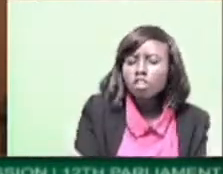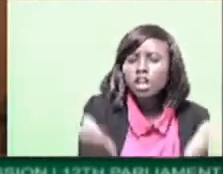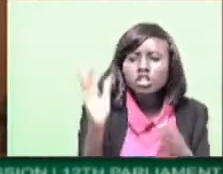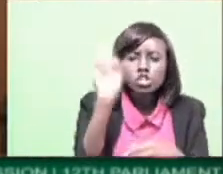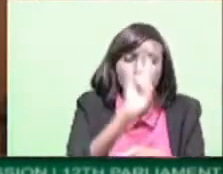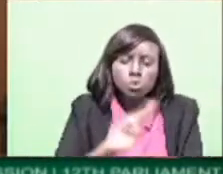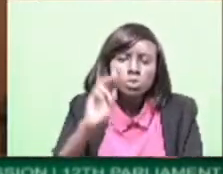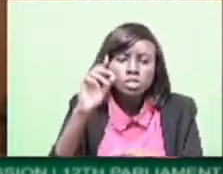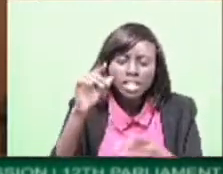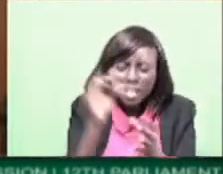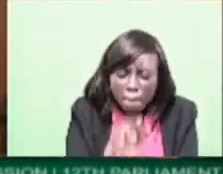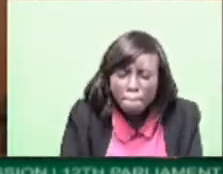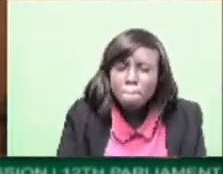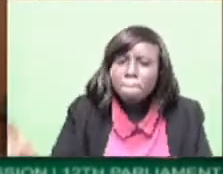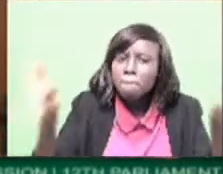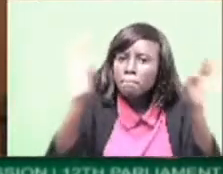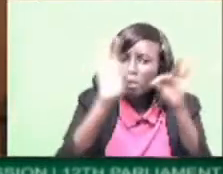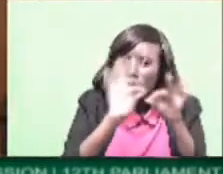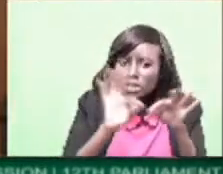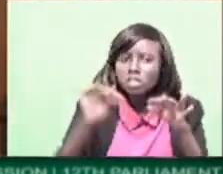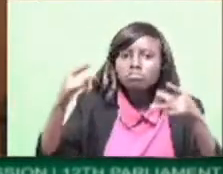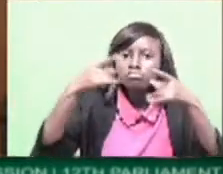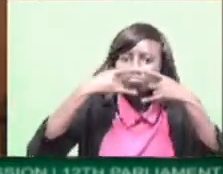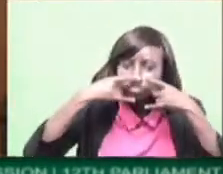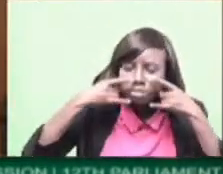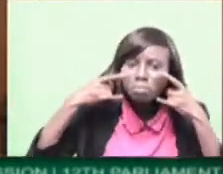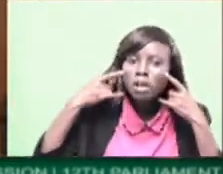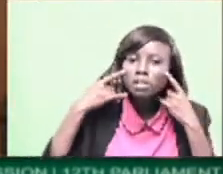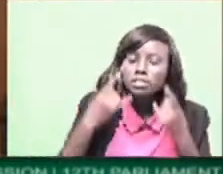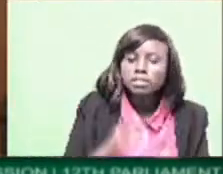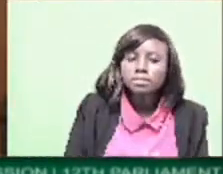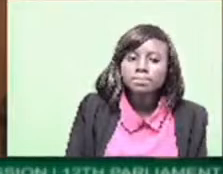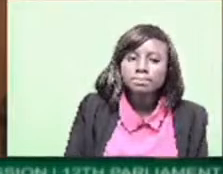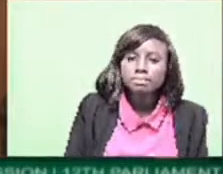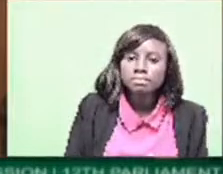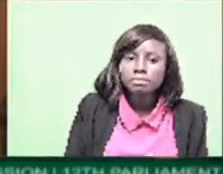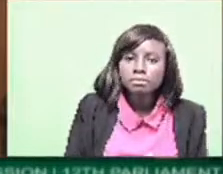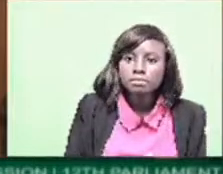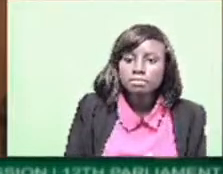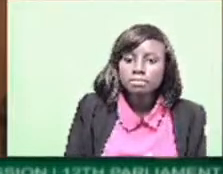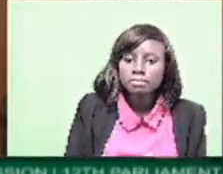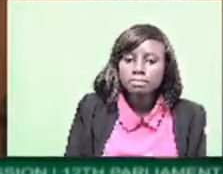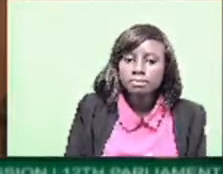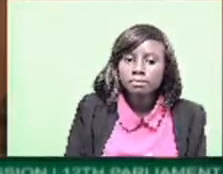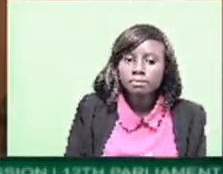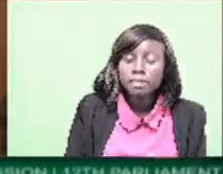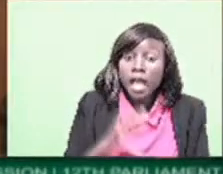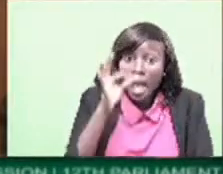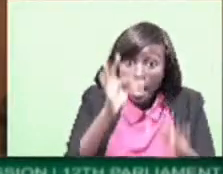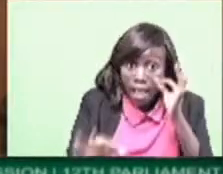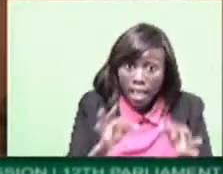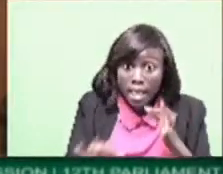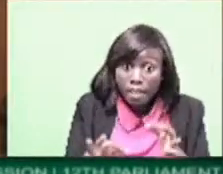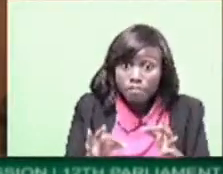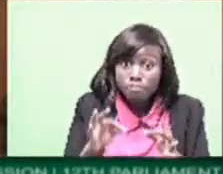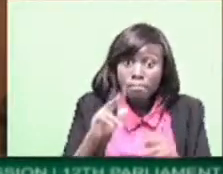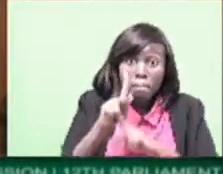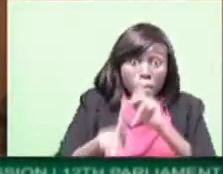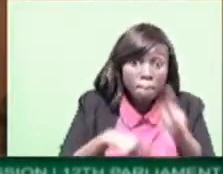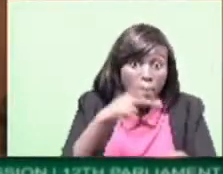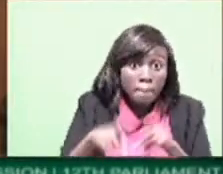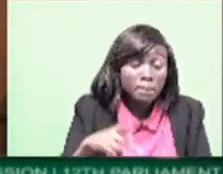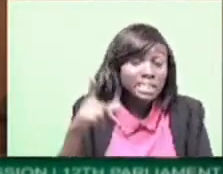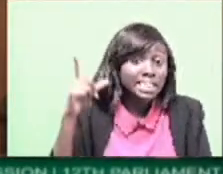important that we take this most effective action without having to legislate behavior. And I always have a